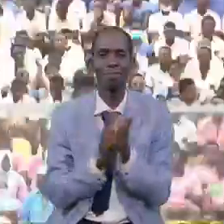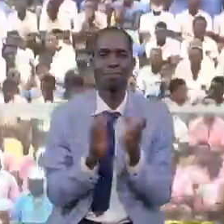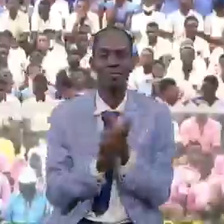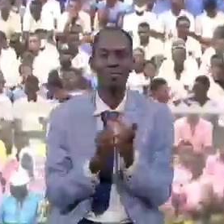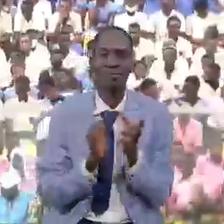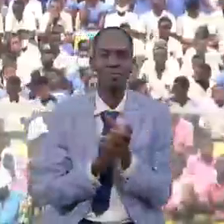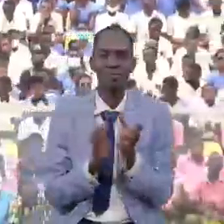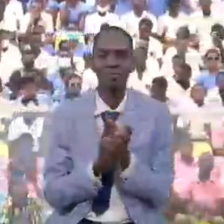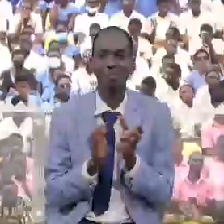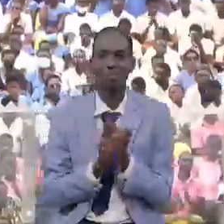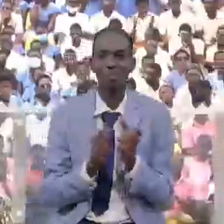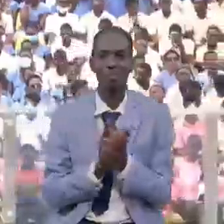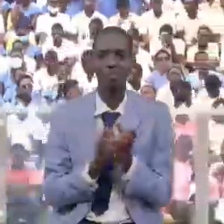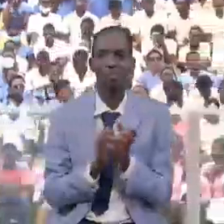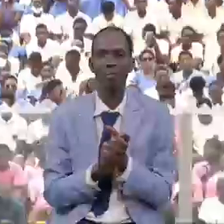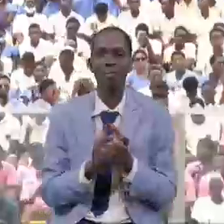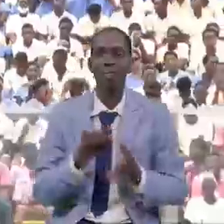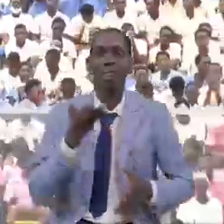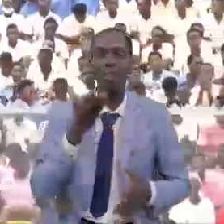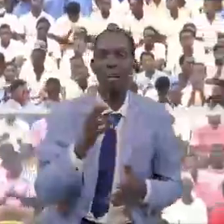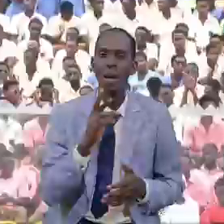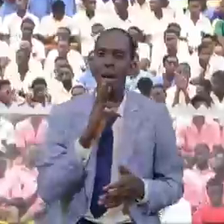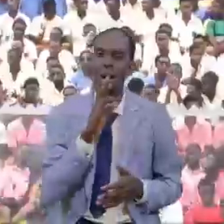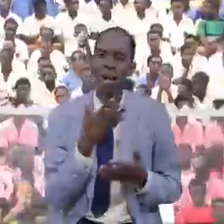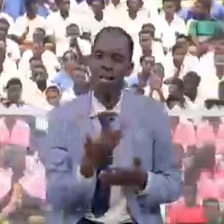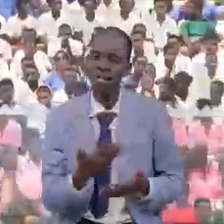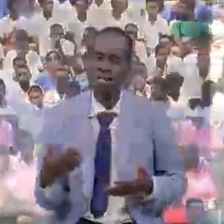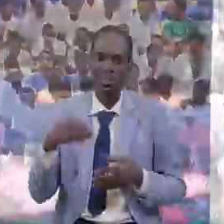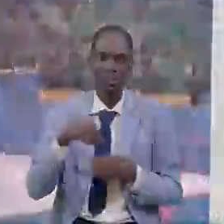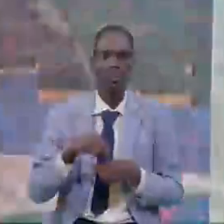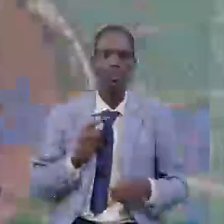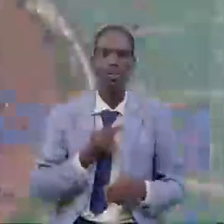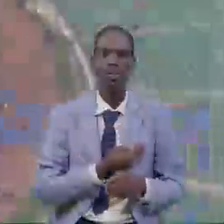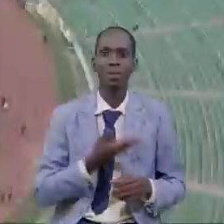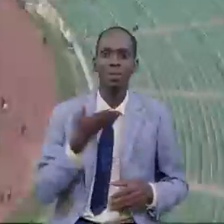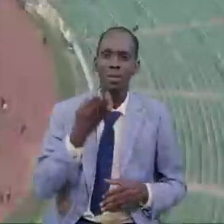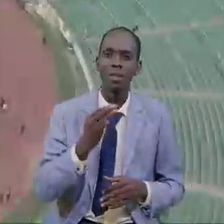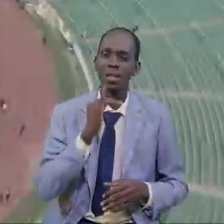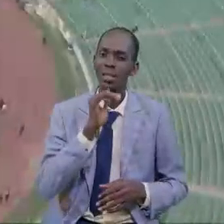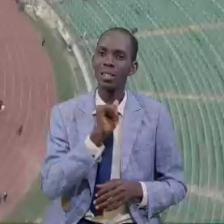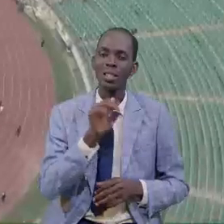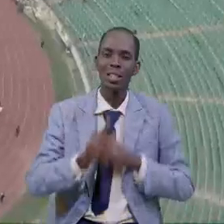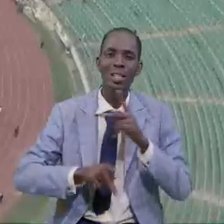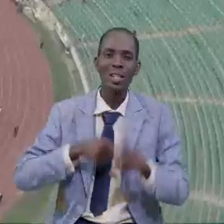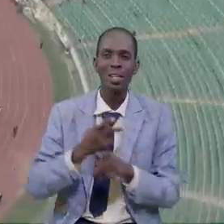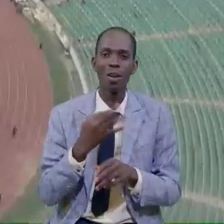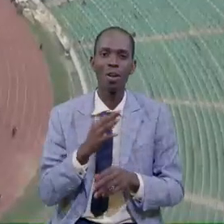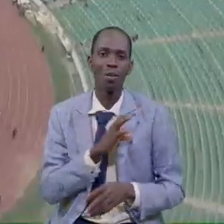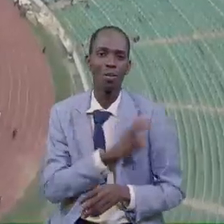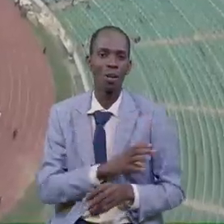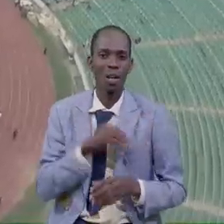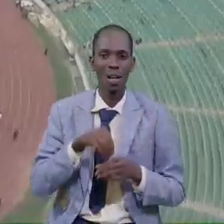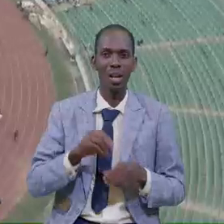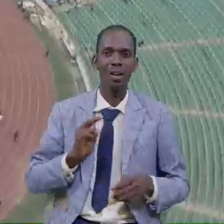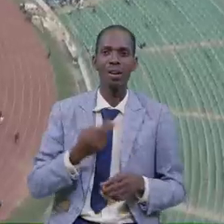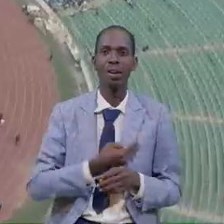There are things in us. There's a kind of character in us that is not going to help us or